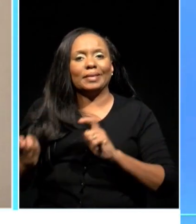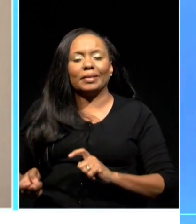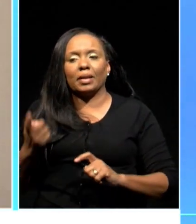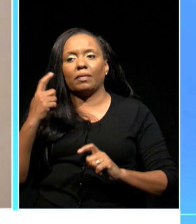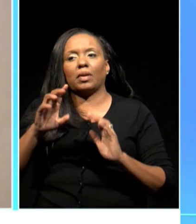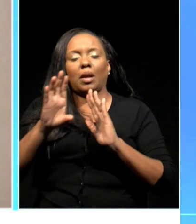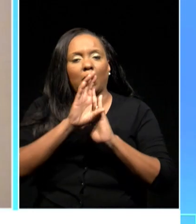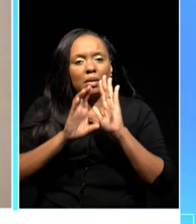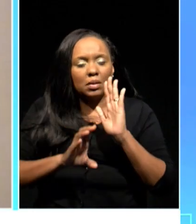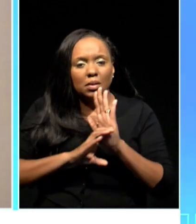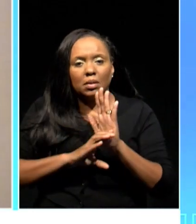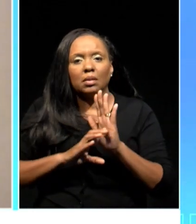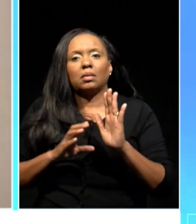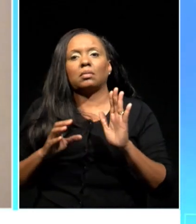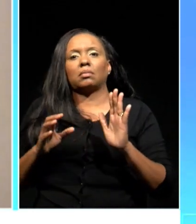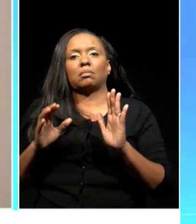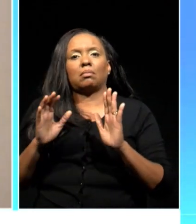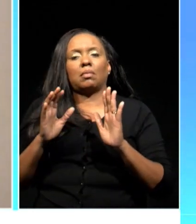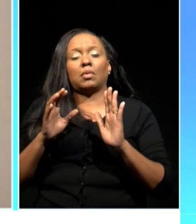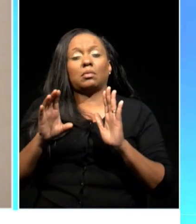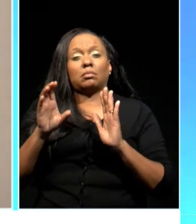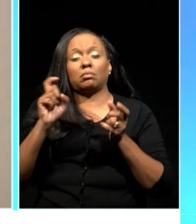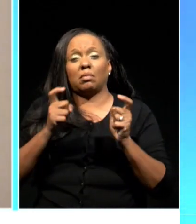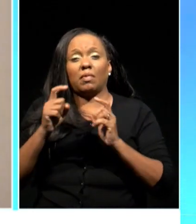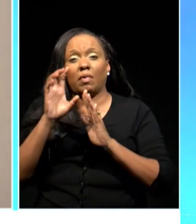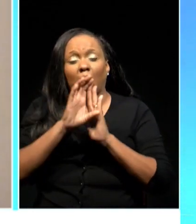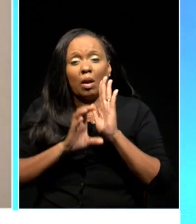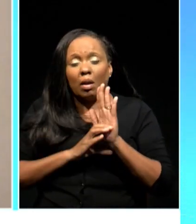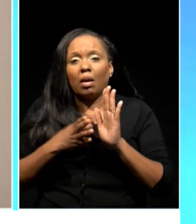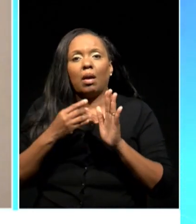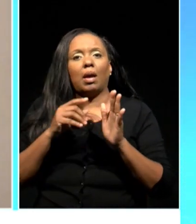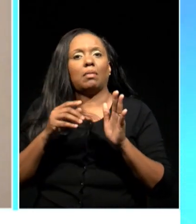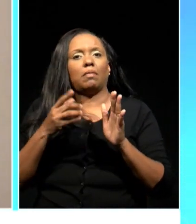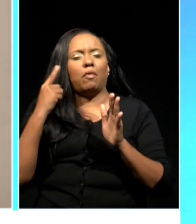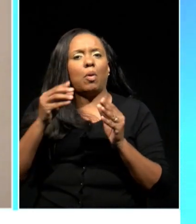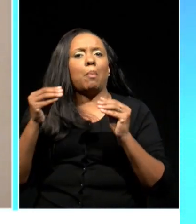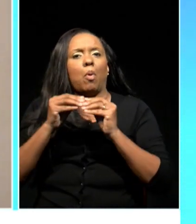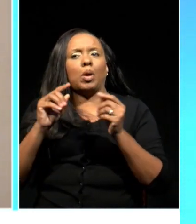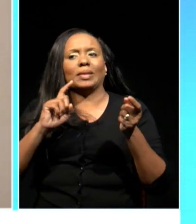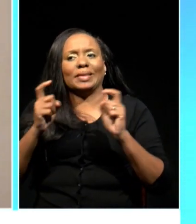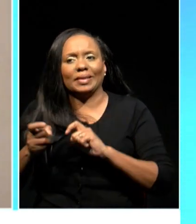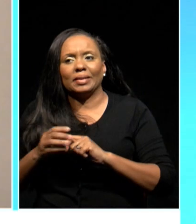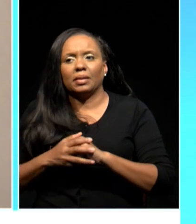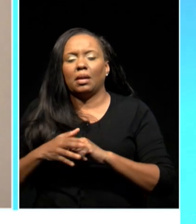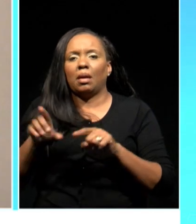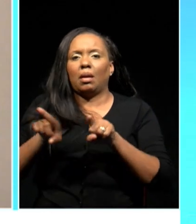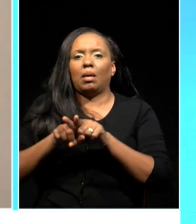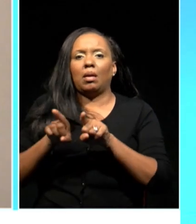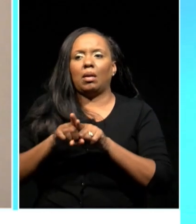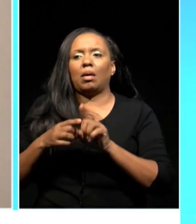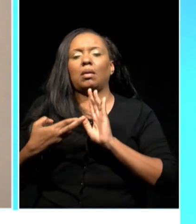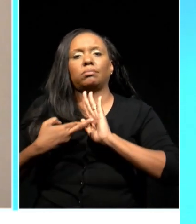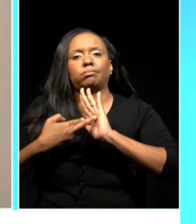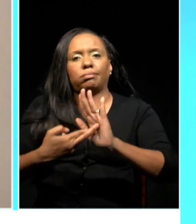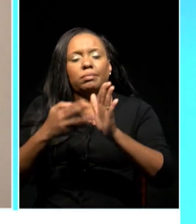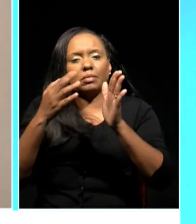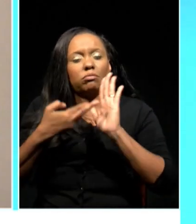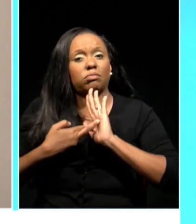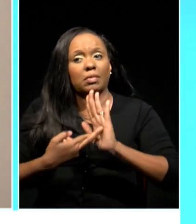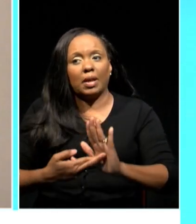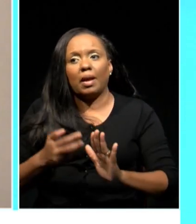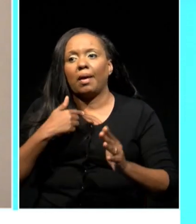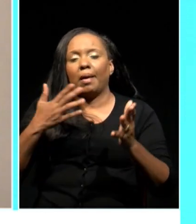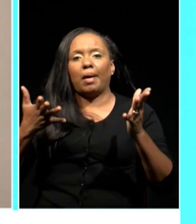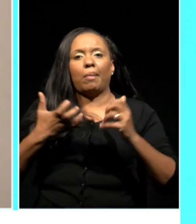to reflect that political reality. And you mentioned proportional representation. Something that I have proposed before would be the creation of